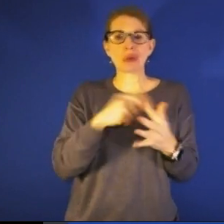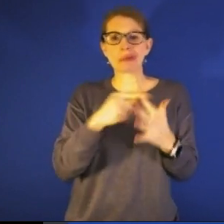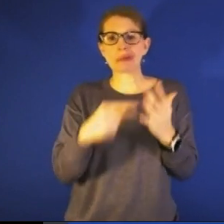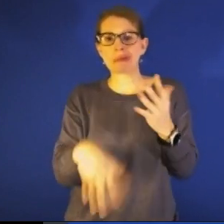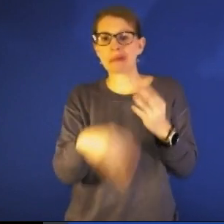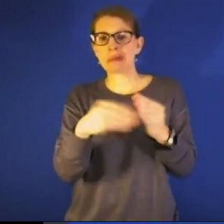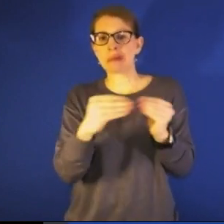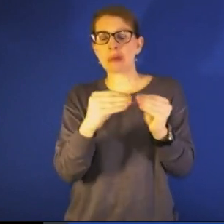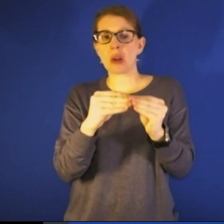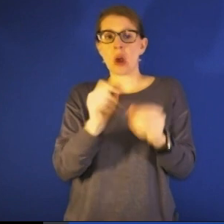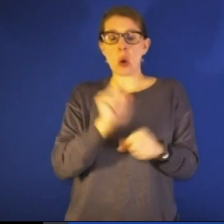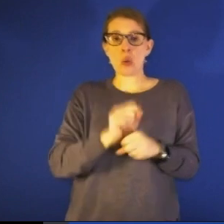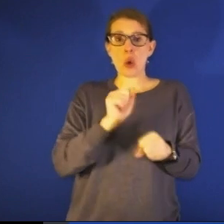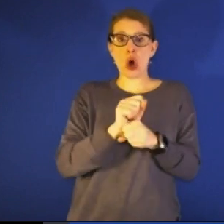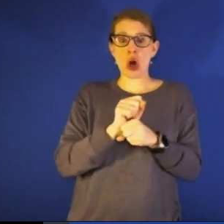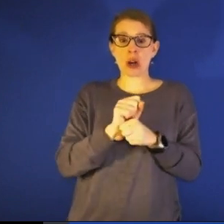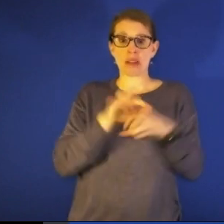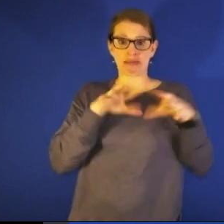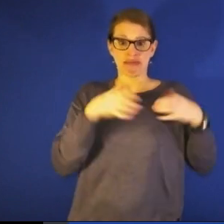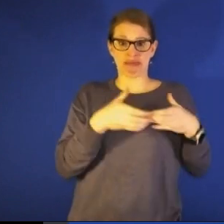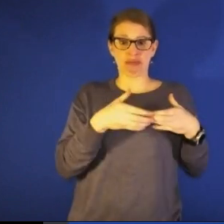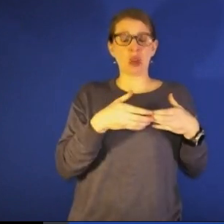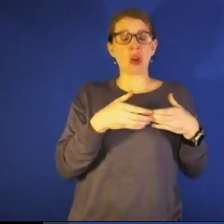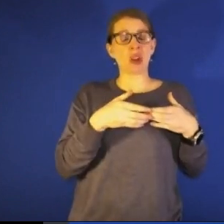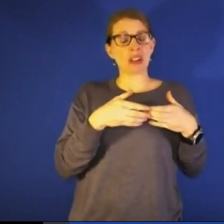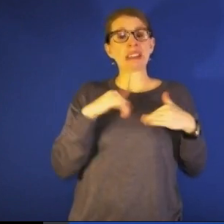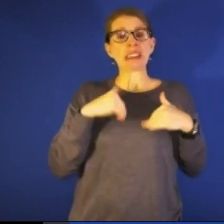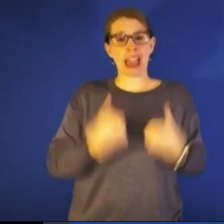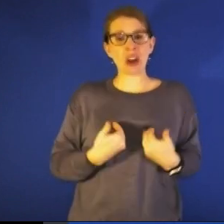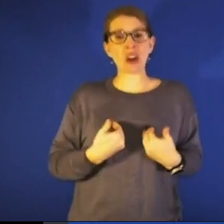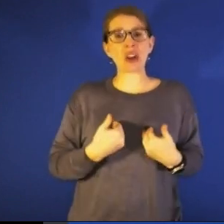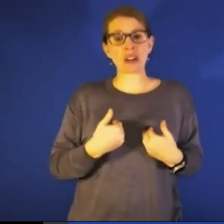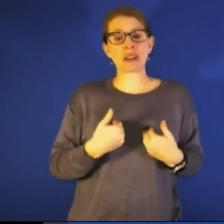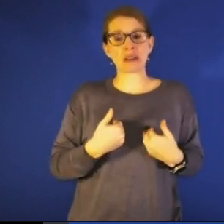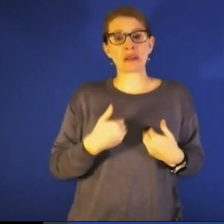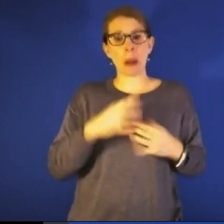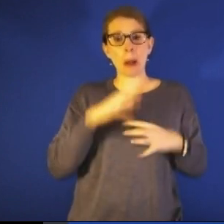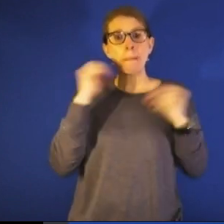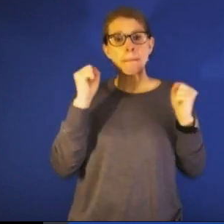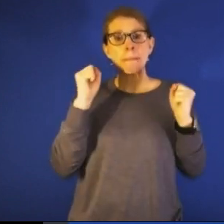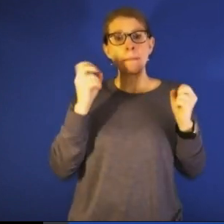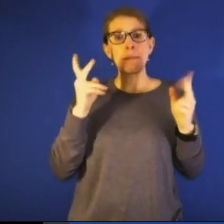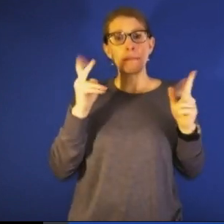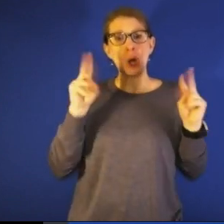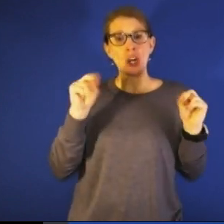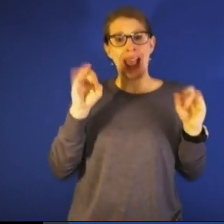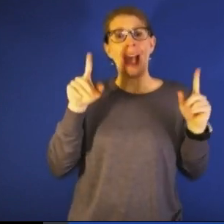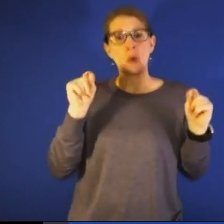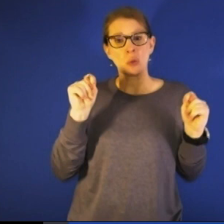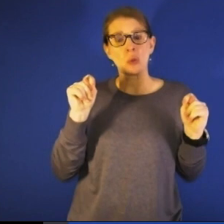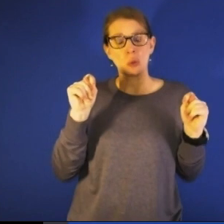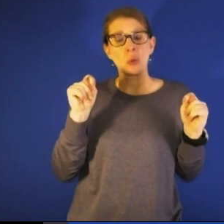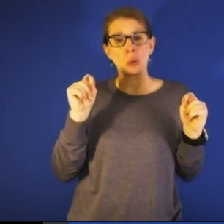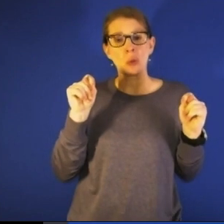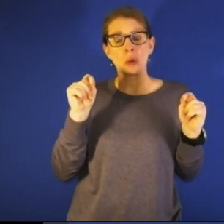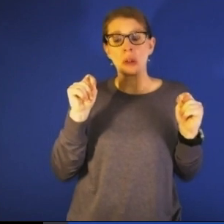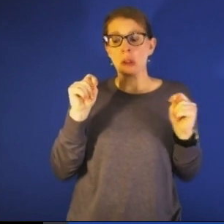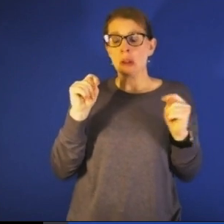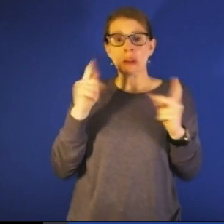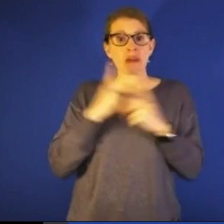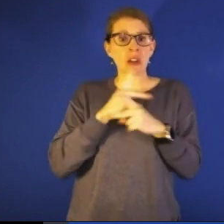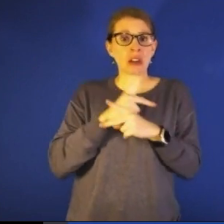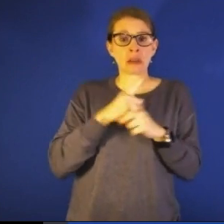workforce is tired. There's a high degree of burnout, and we need to start thinking about how in the next few months and to